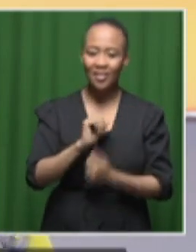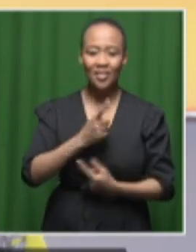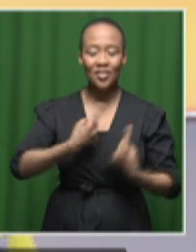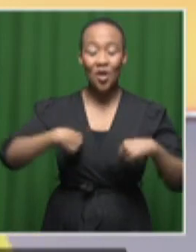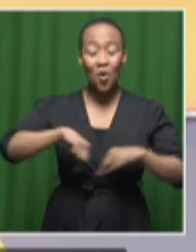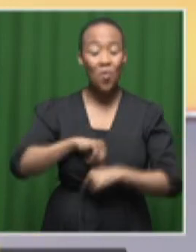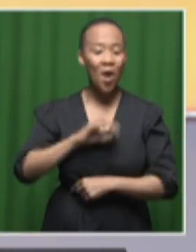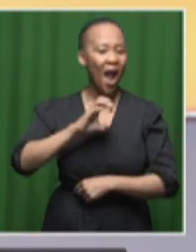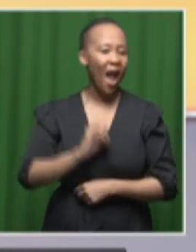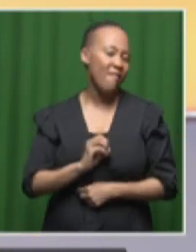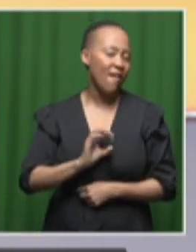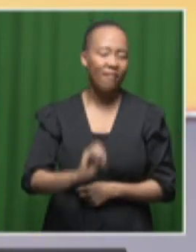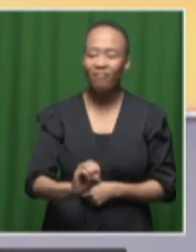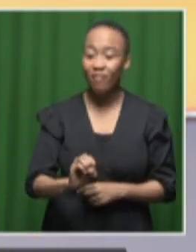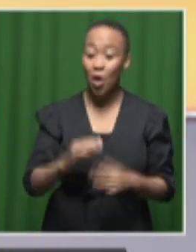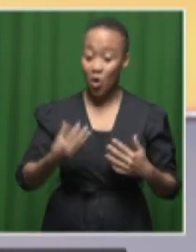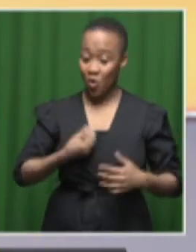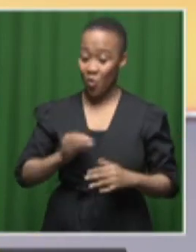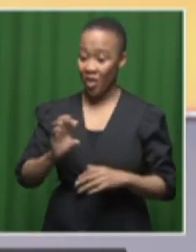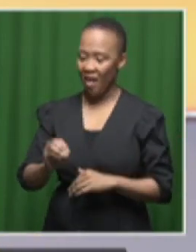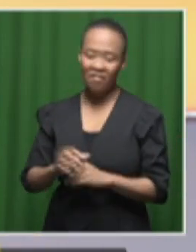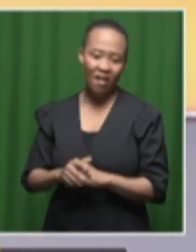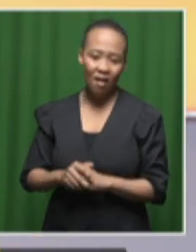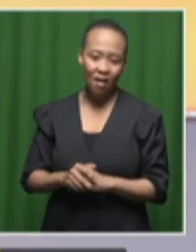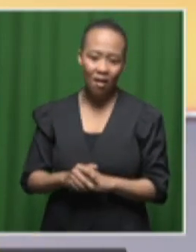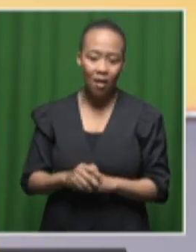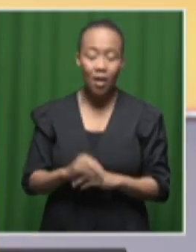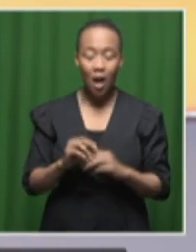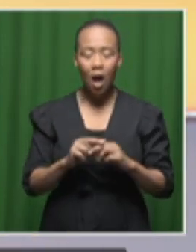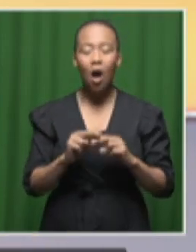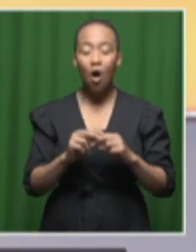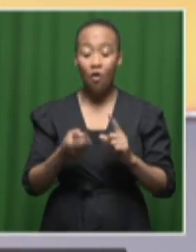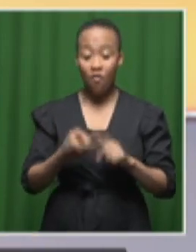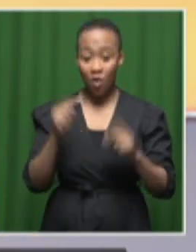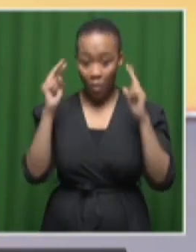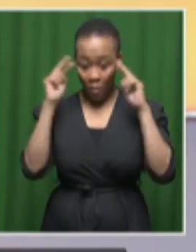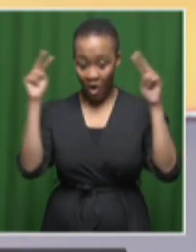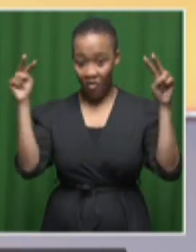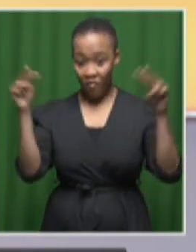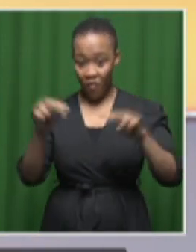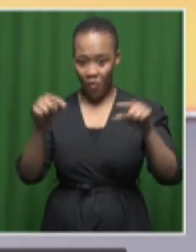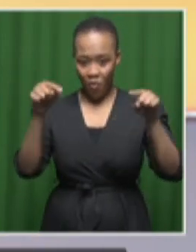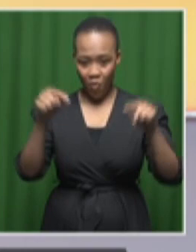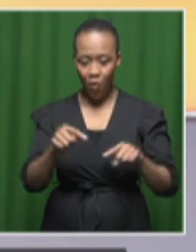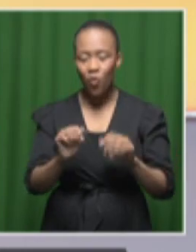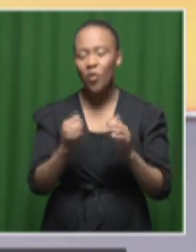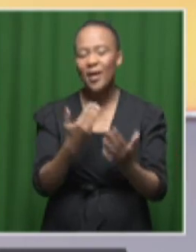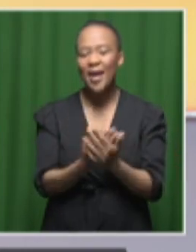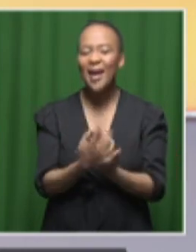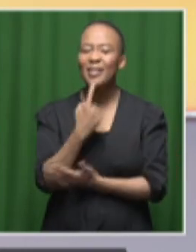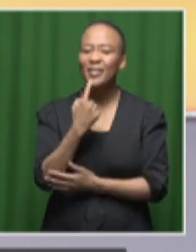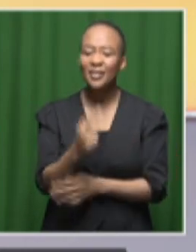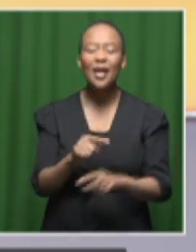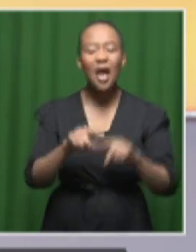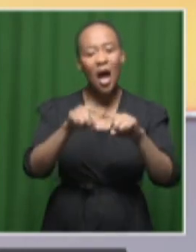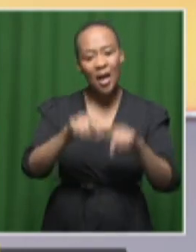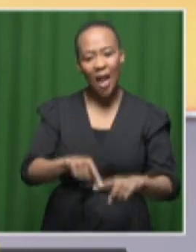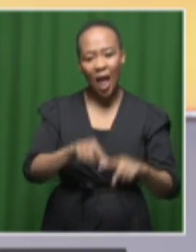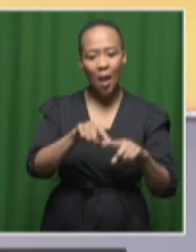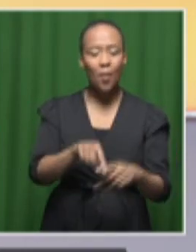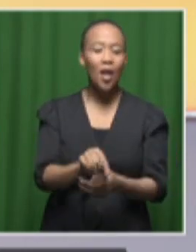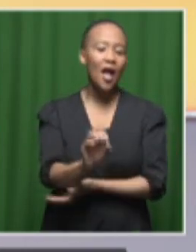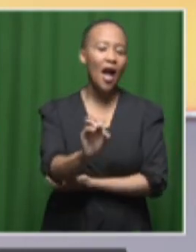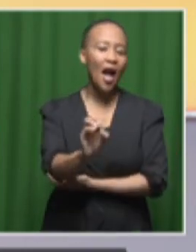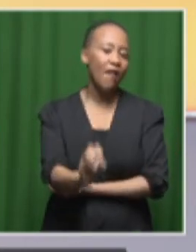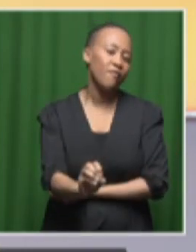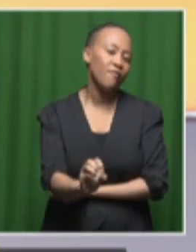sense of self. And so from that point of view, our view is that they are in fact very reliable because it's not secondhand, right? We are